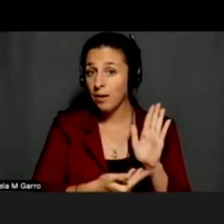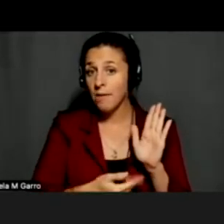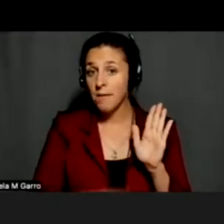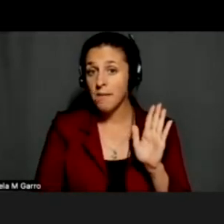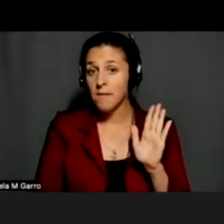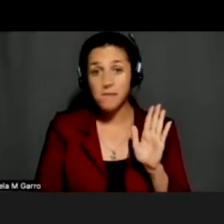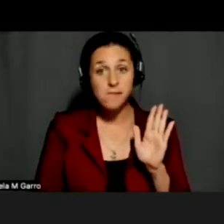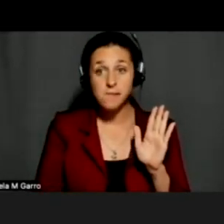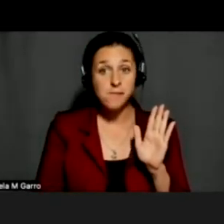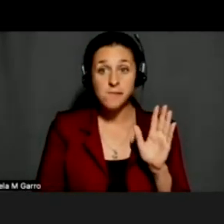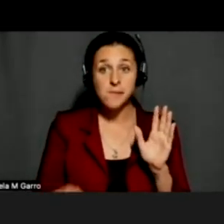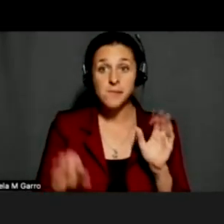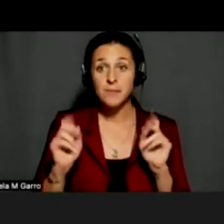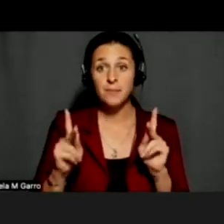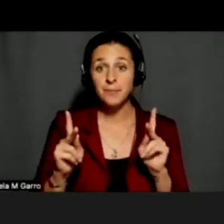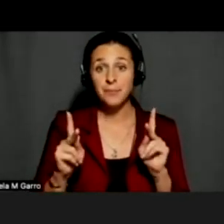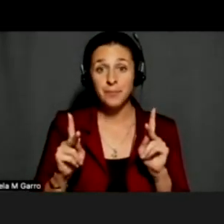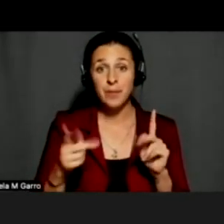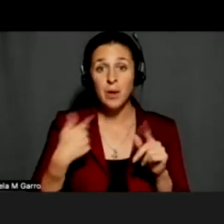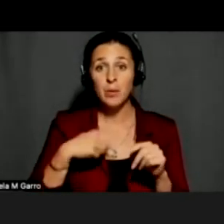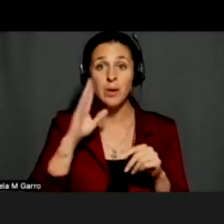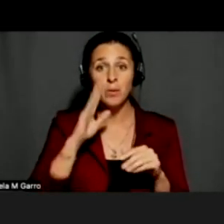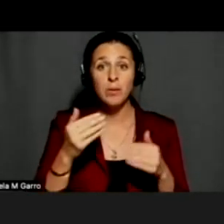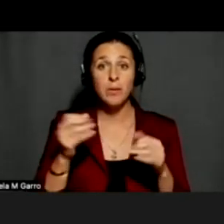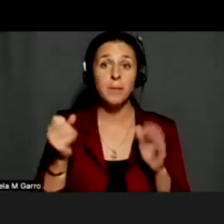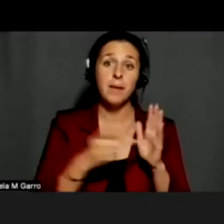add? Okay, we're gonna actually go back to closed session and